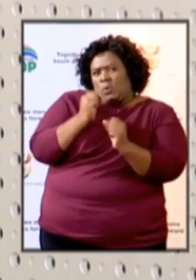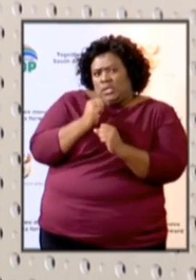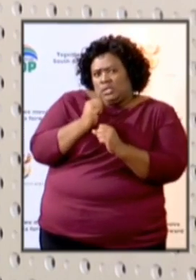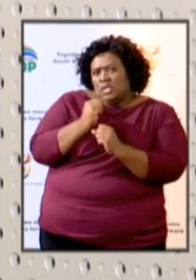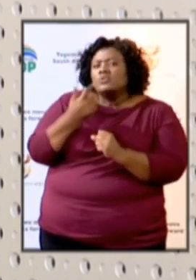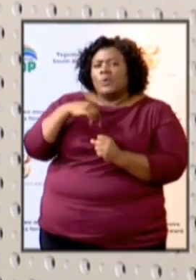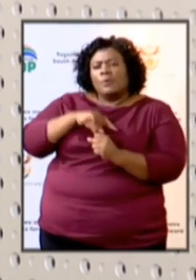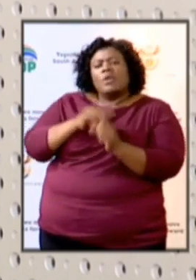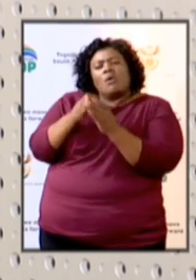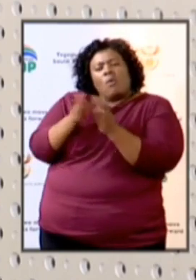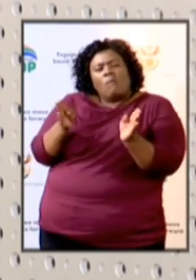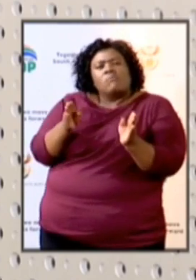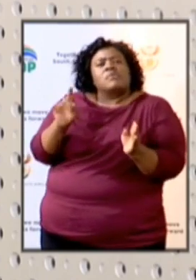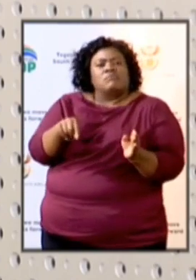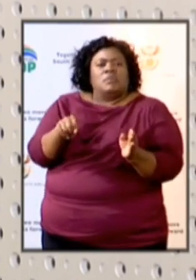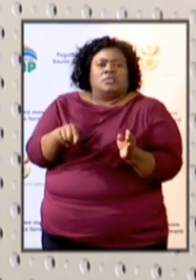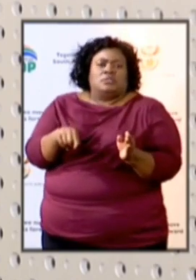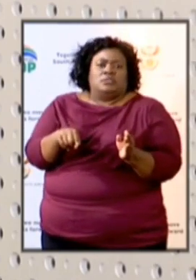that up,